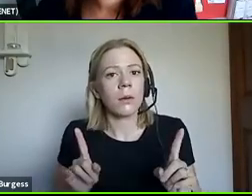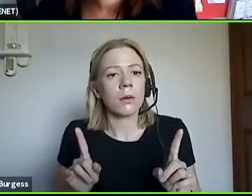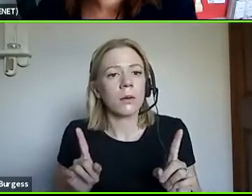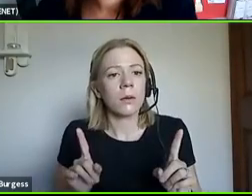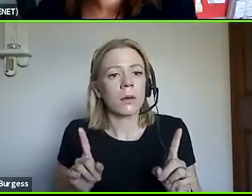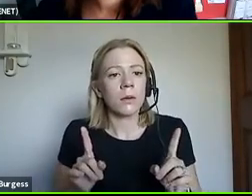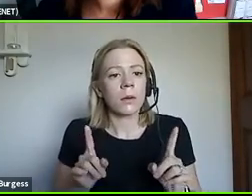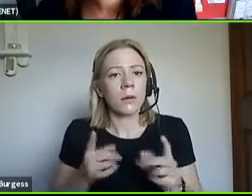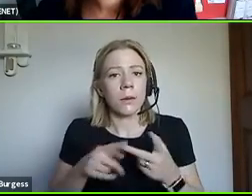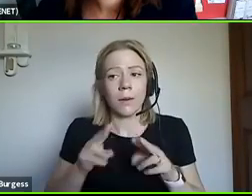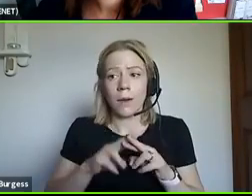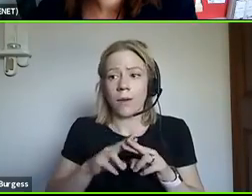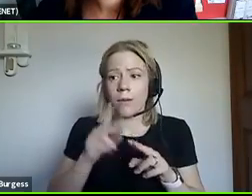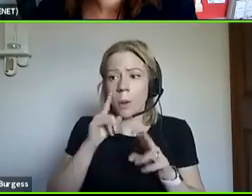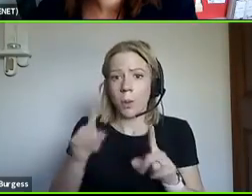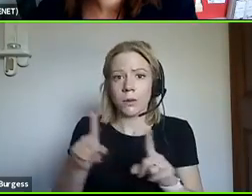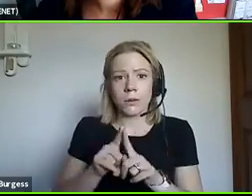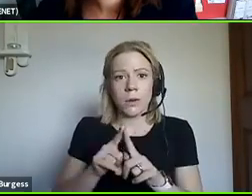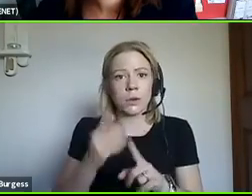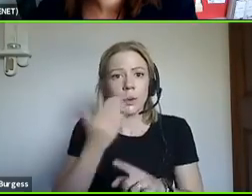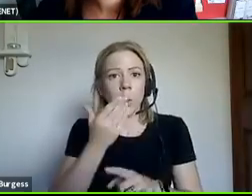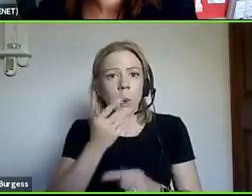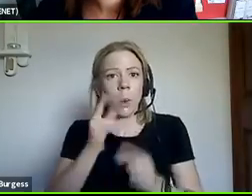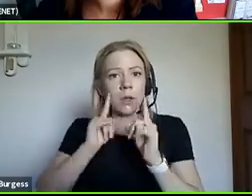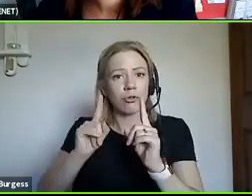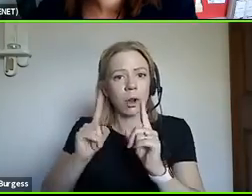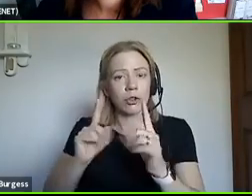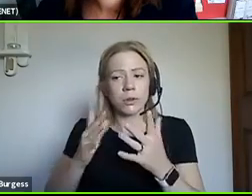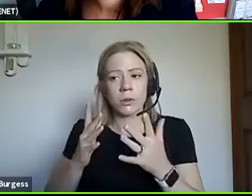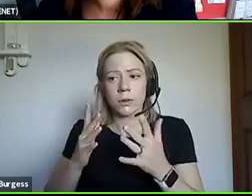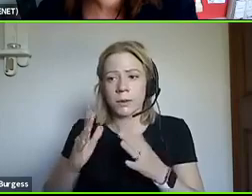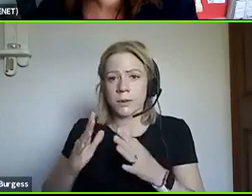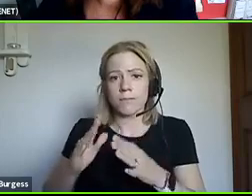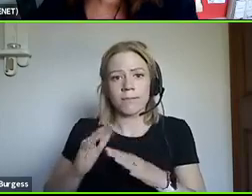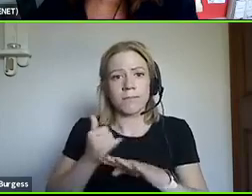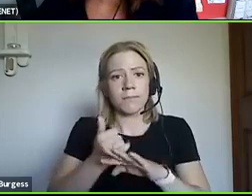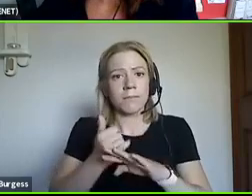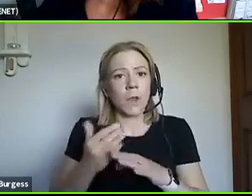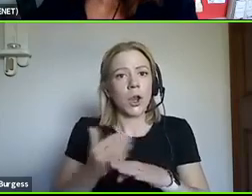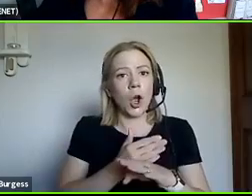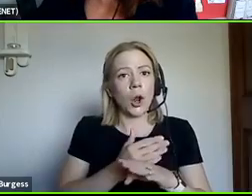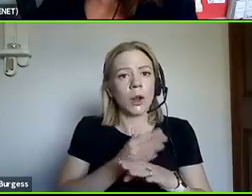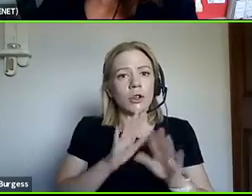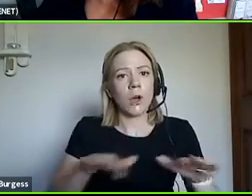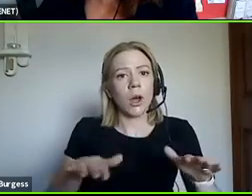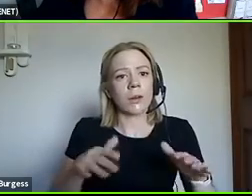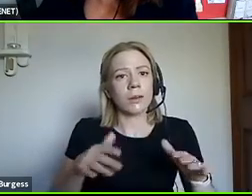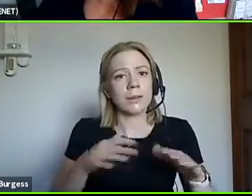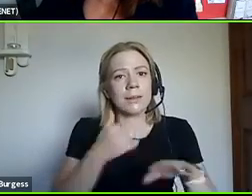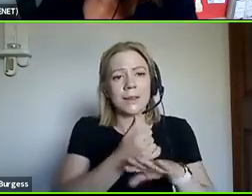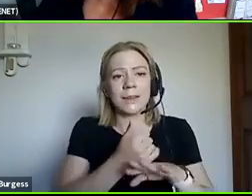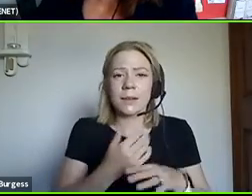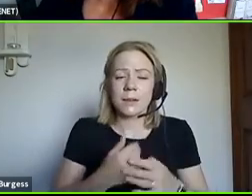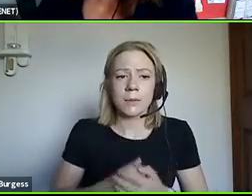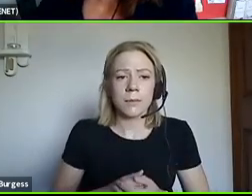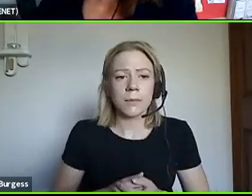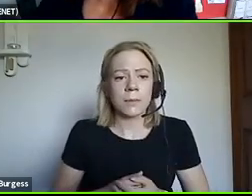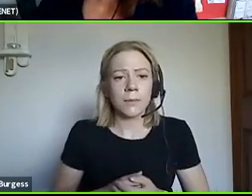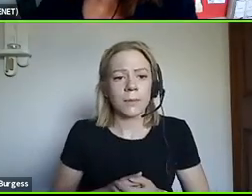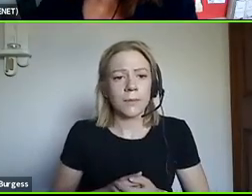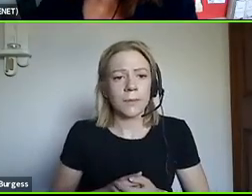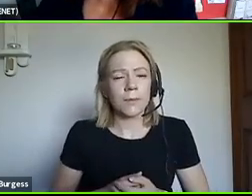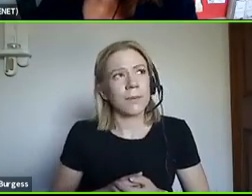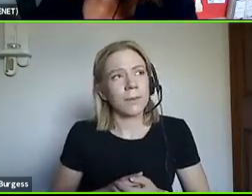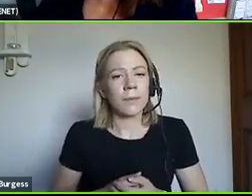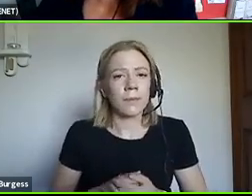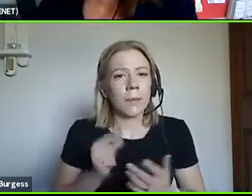like school-like instruction taking place in early childhood settings, then it's schoolification. There's a bit of a